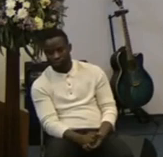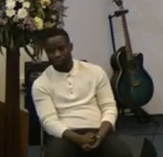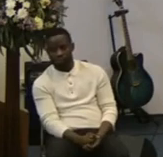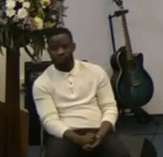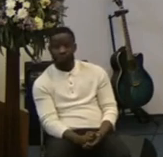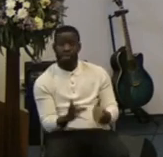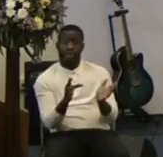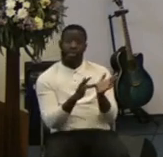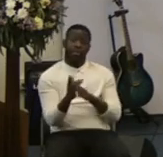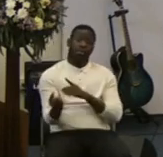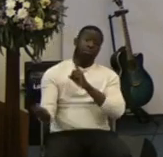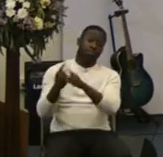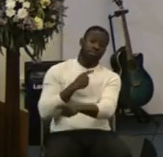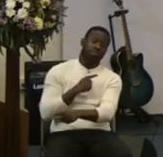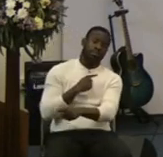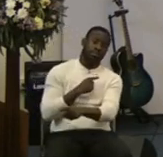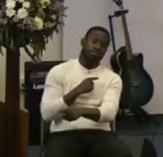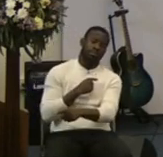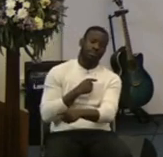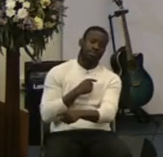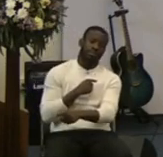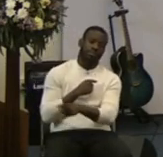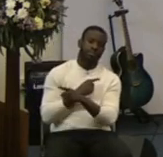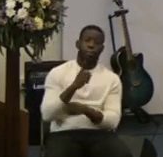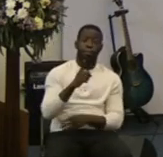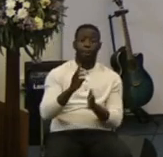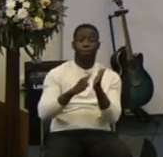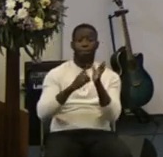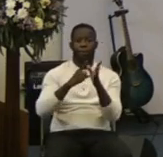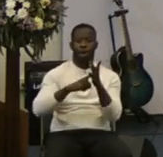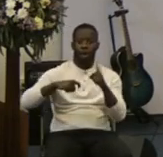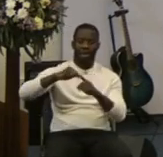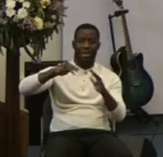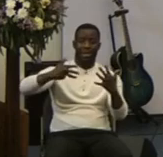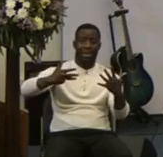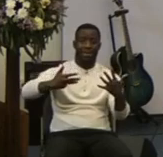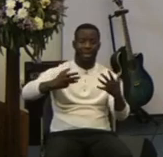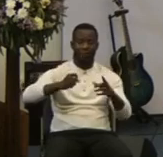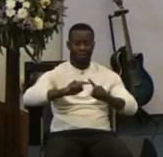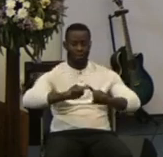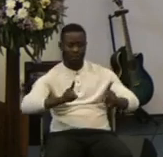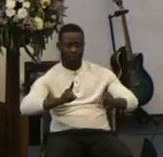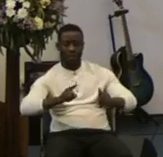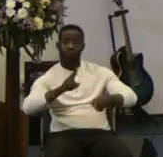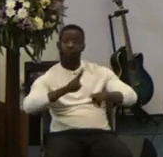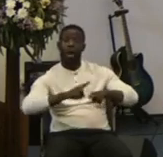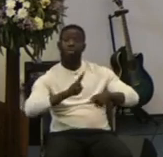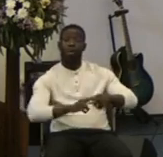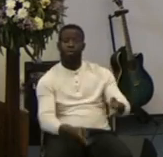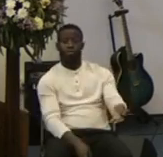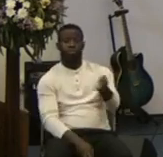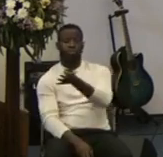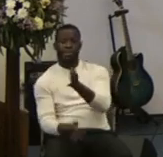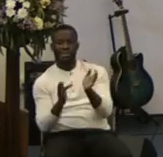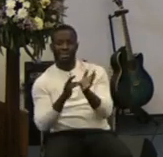And Jesus responds to his faith. But in Mark 9, there's another incident when a father asks Jesus